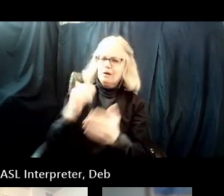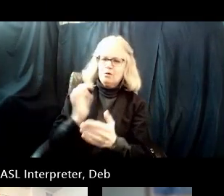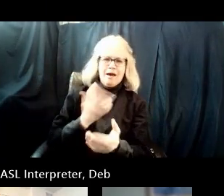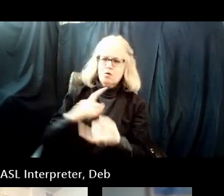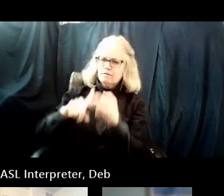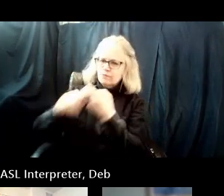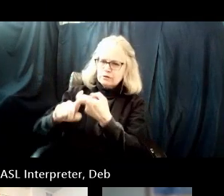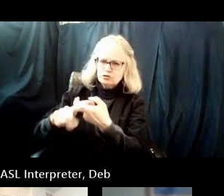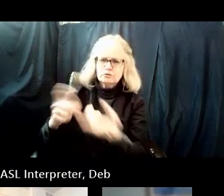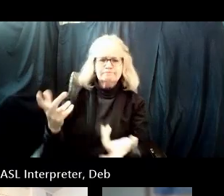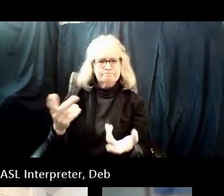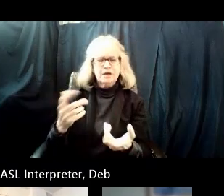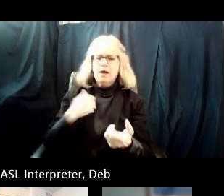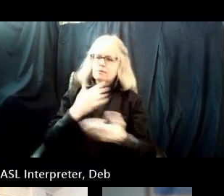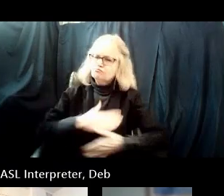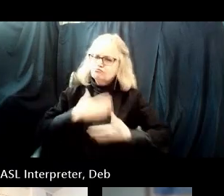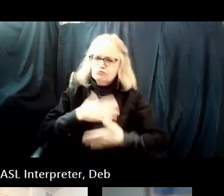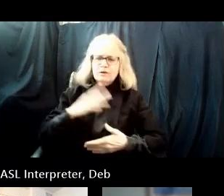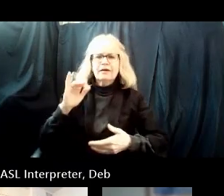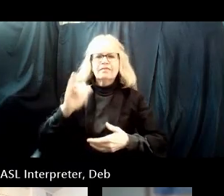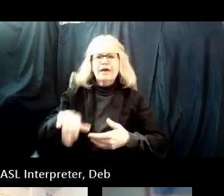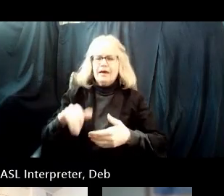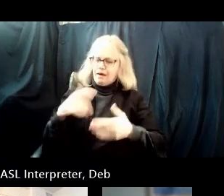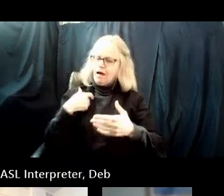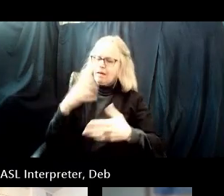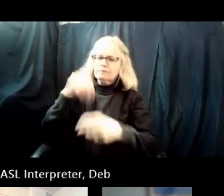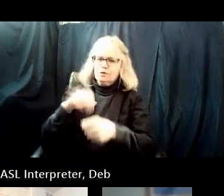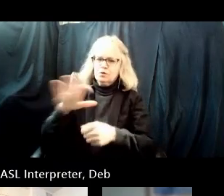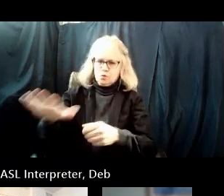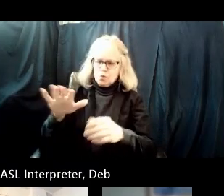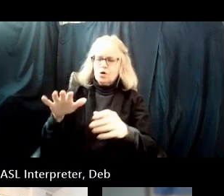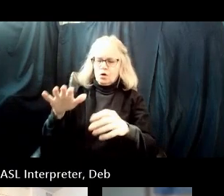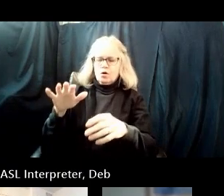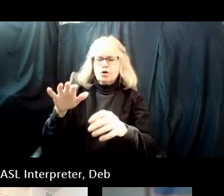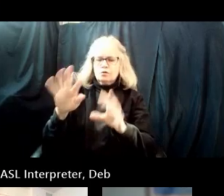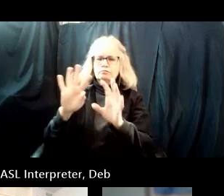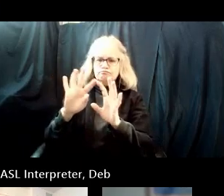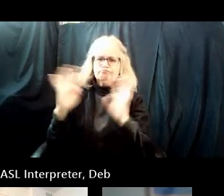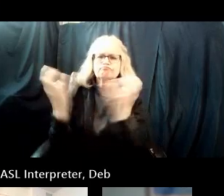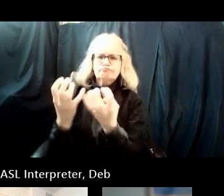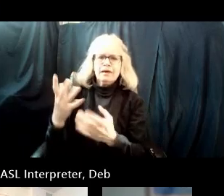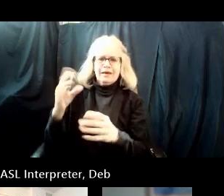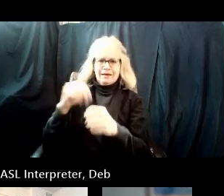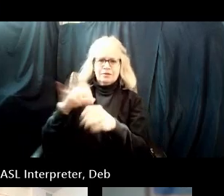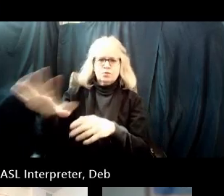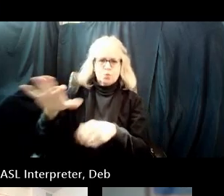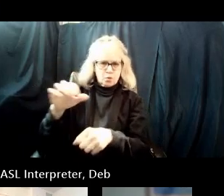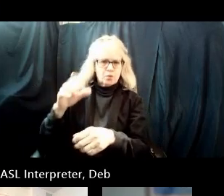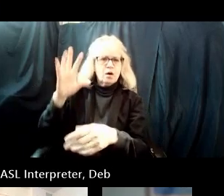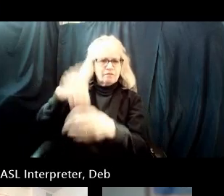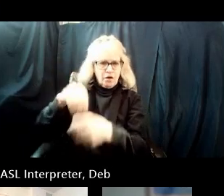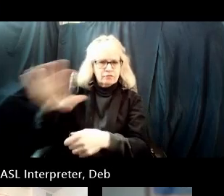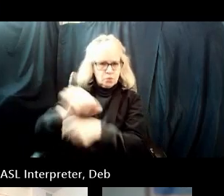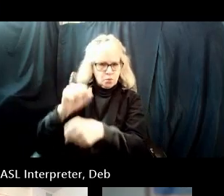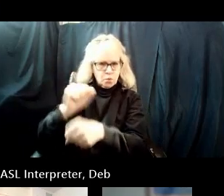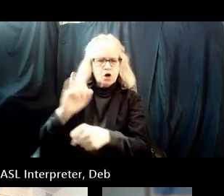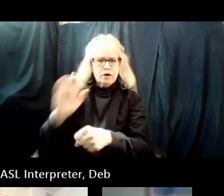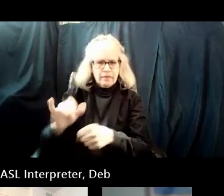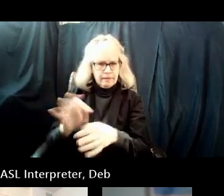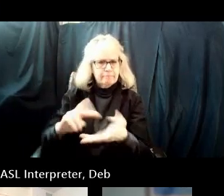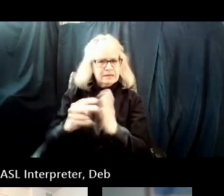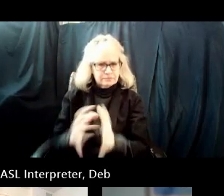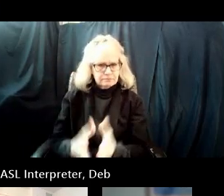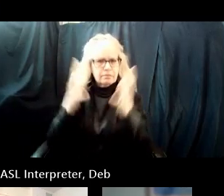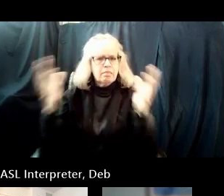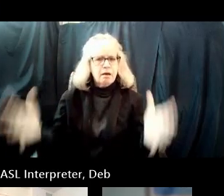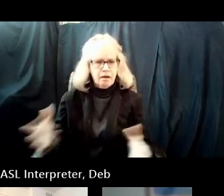it so much, and to be in your circle and the work that you do means everything to me. So thank you all so much for inviting